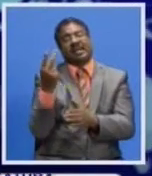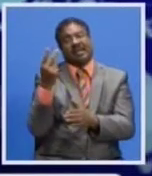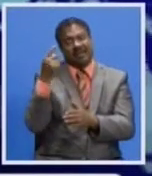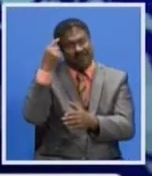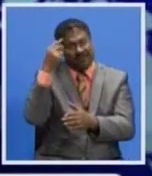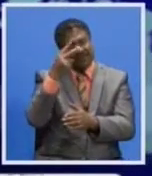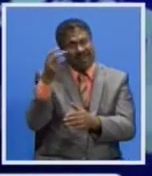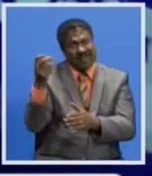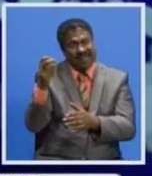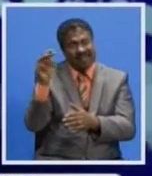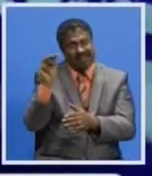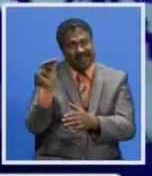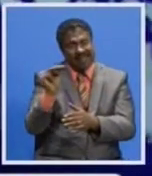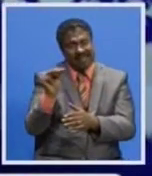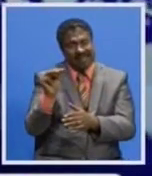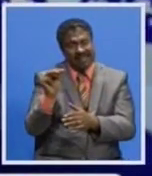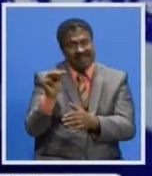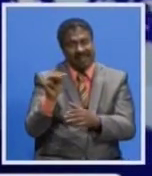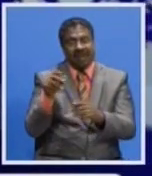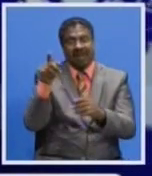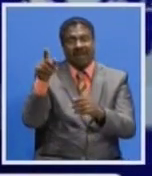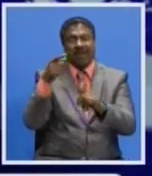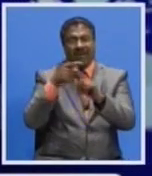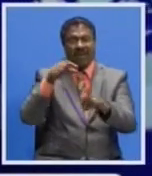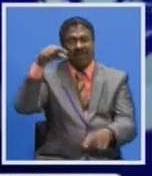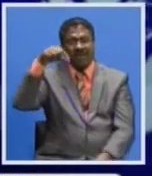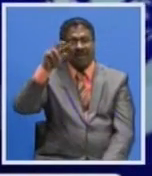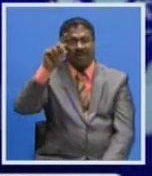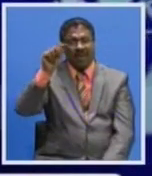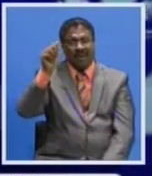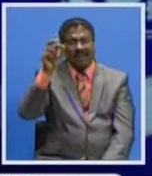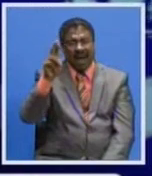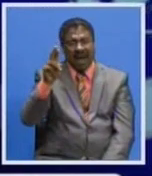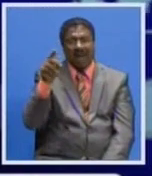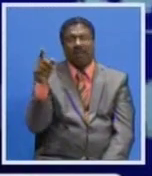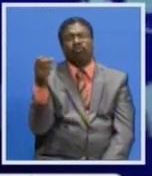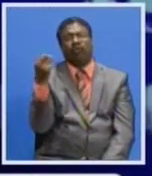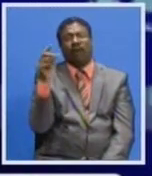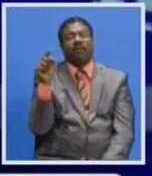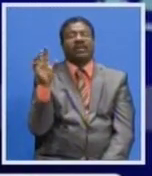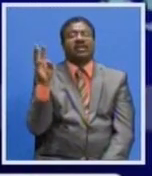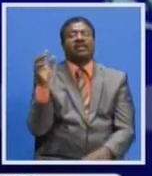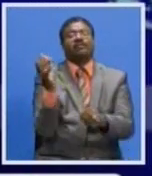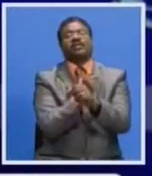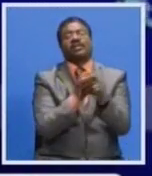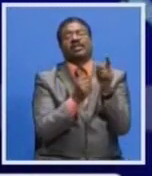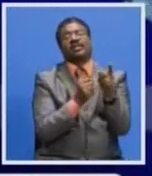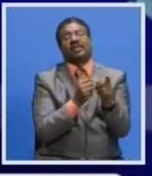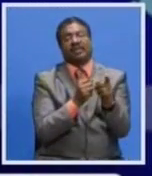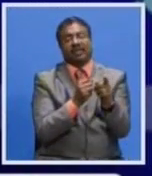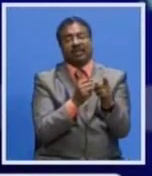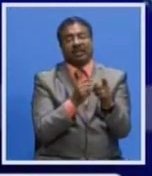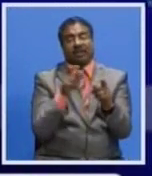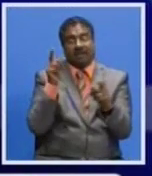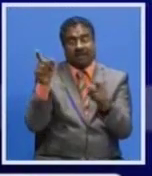meters to Femi Okomi of Qatar, who clocked 20.51 seconds. He told ZNBC Sports in an interview